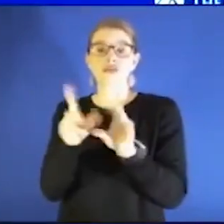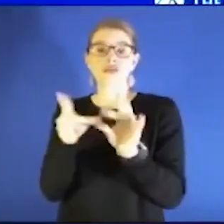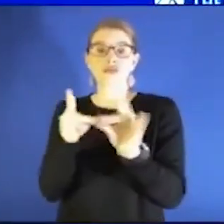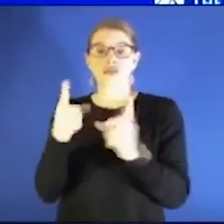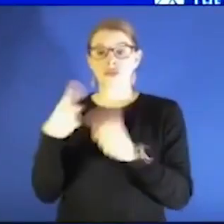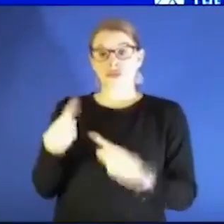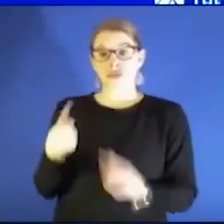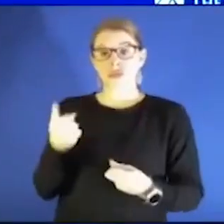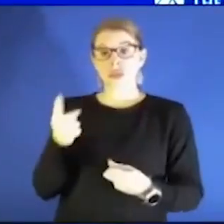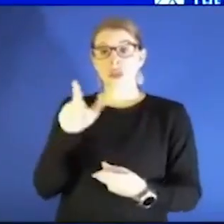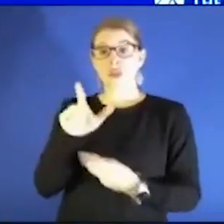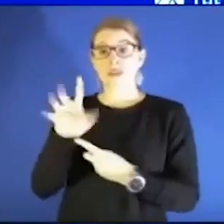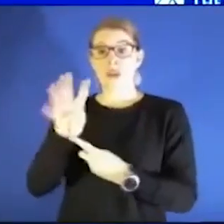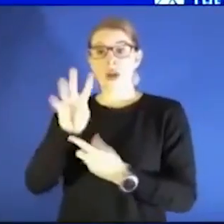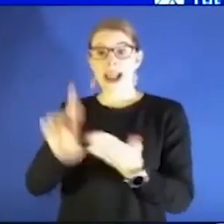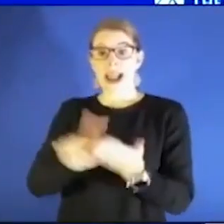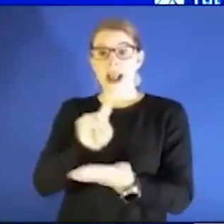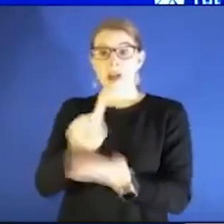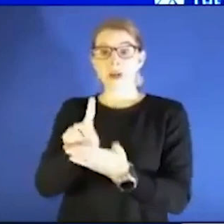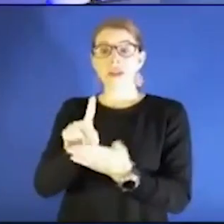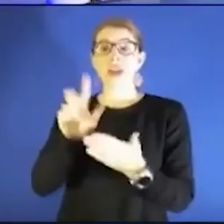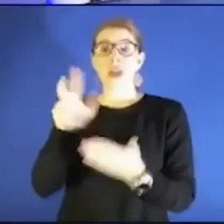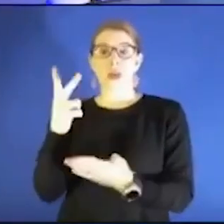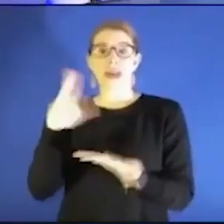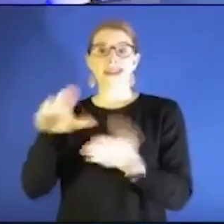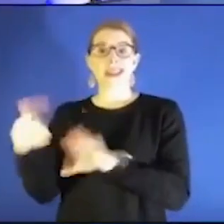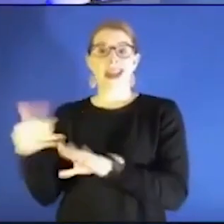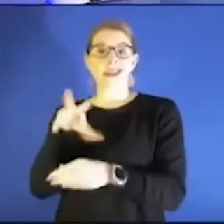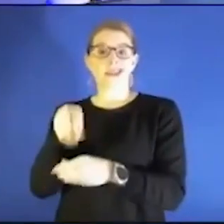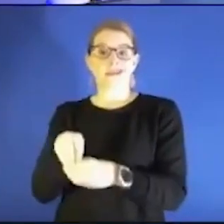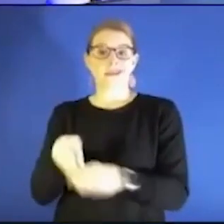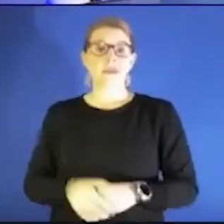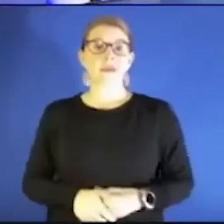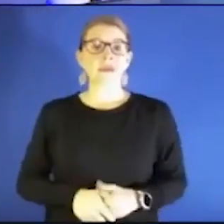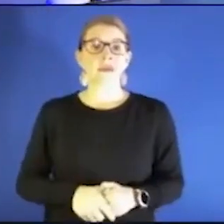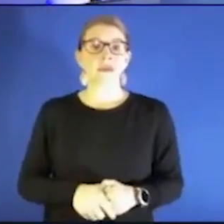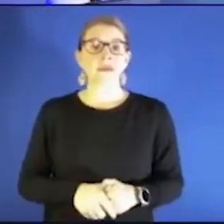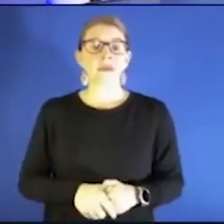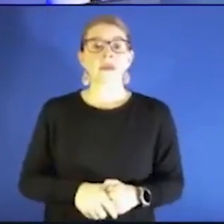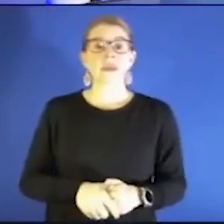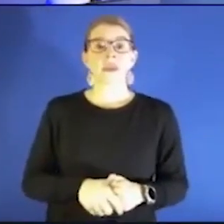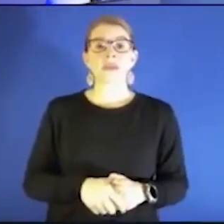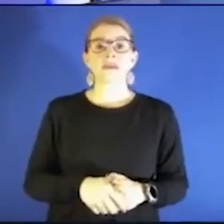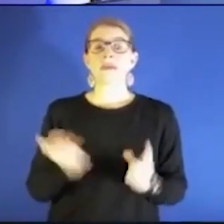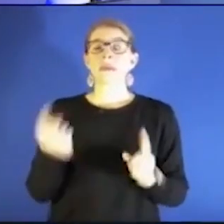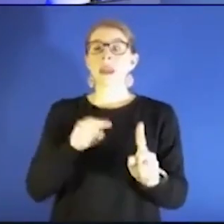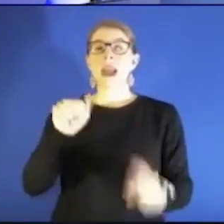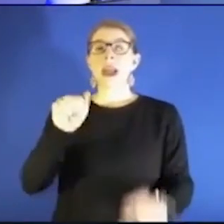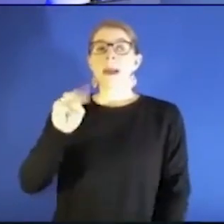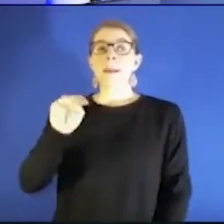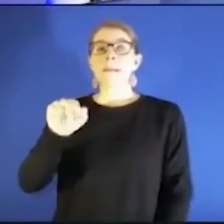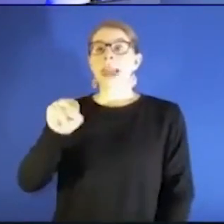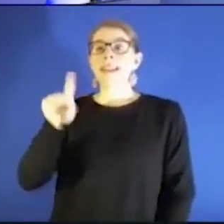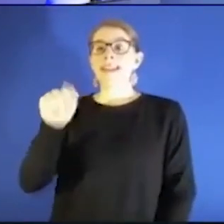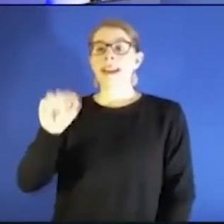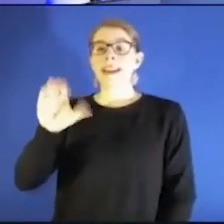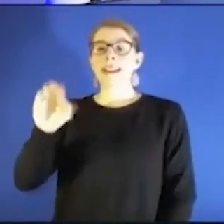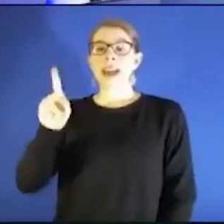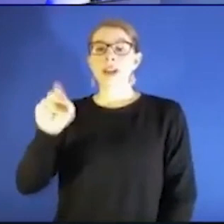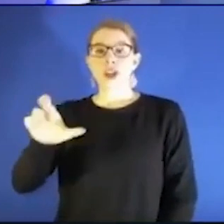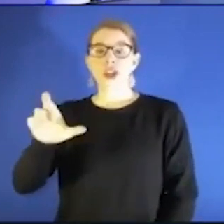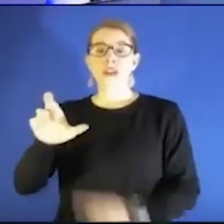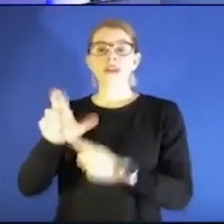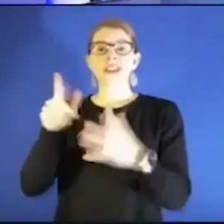deaths, unfortunately. All right, Dr. Hawkinson, thanks. We're going to get back with you here in just a moment. But Amanda Cackler, I want to start with you and help us kind of break down when we